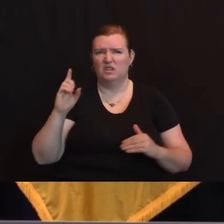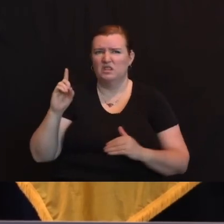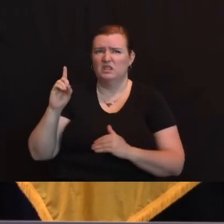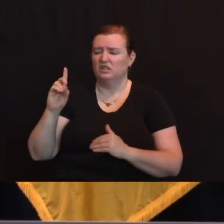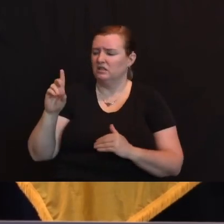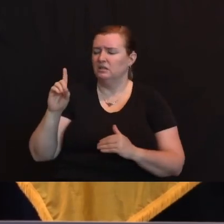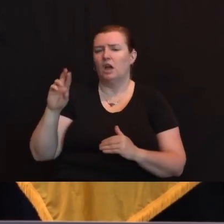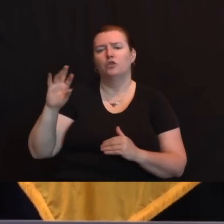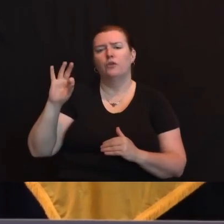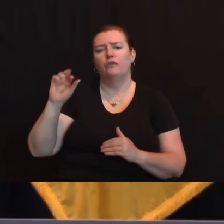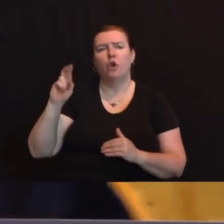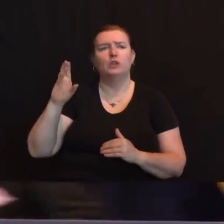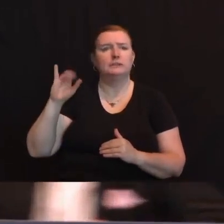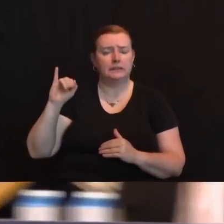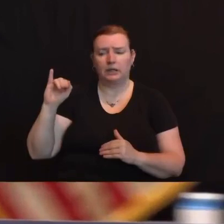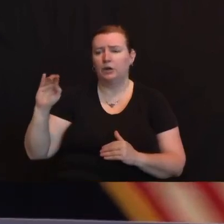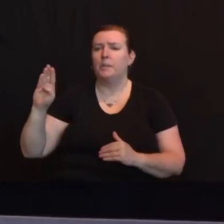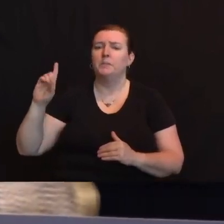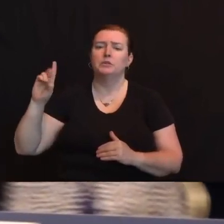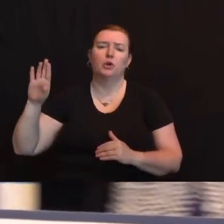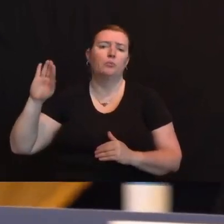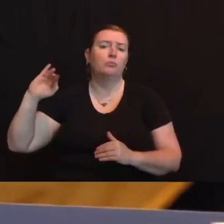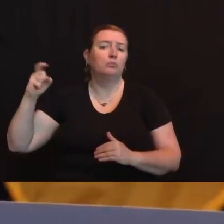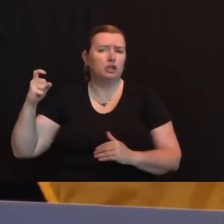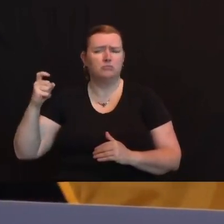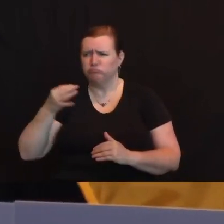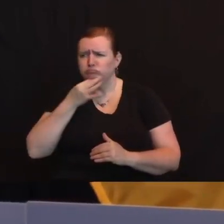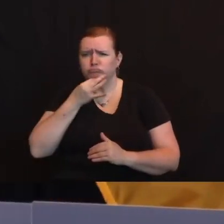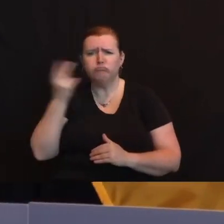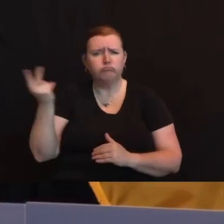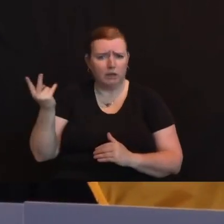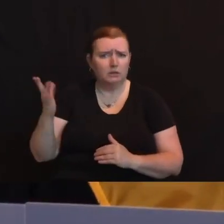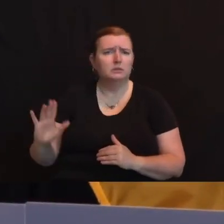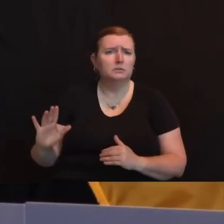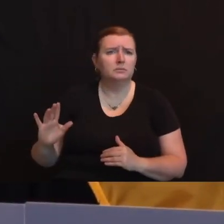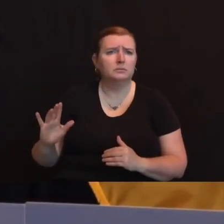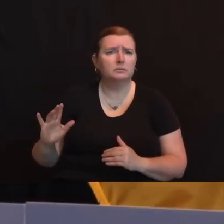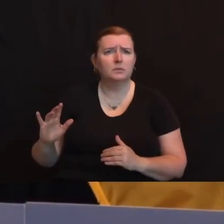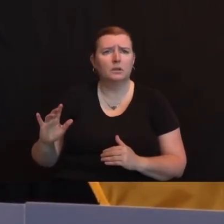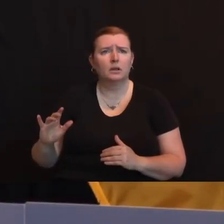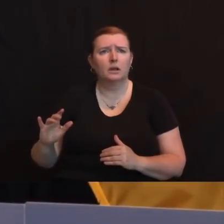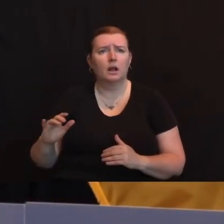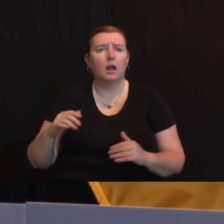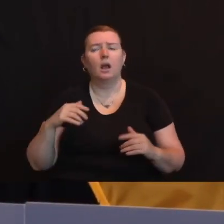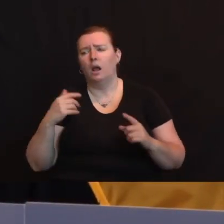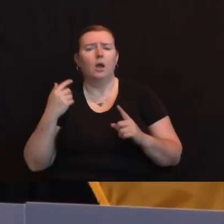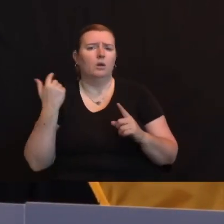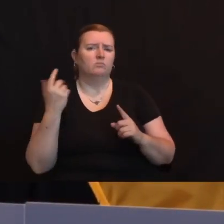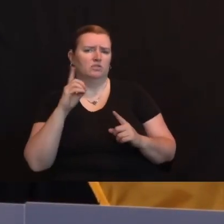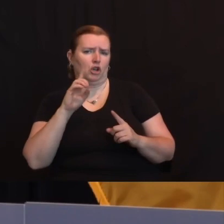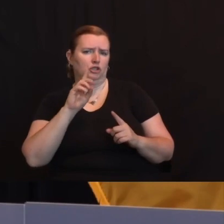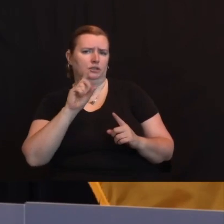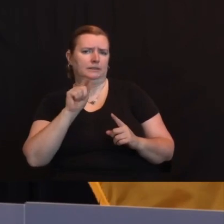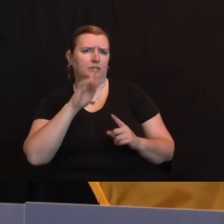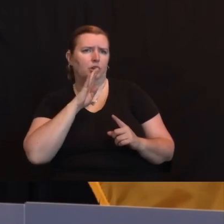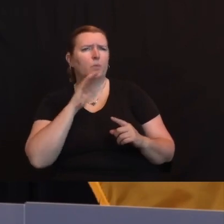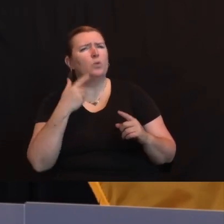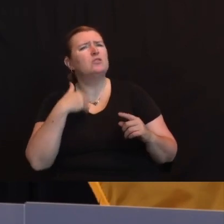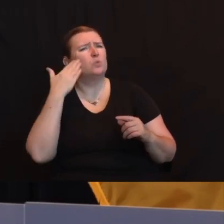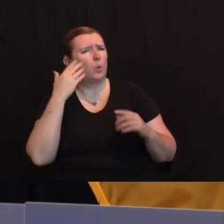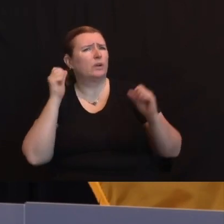experts. And this is where I would differ a little bit, Governor, that I think there actually is a lot that we do know about what we can do to